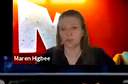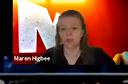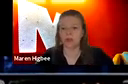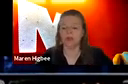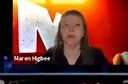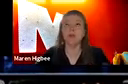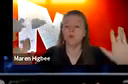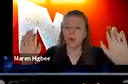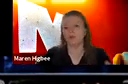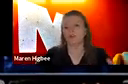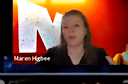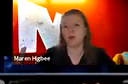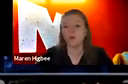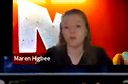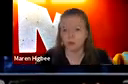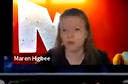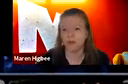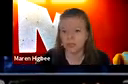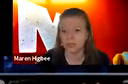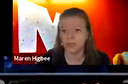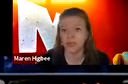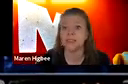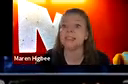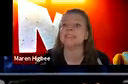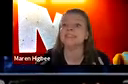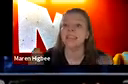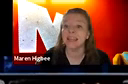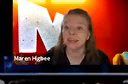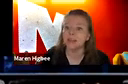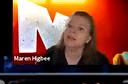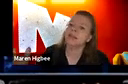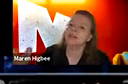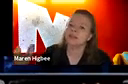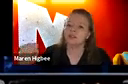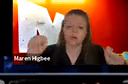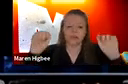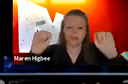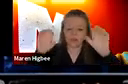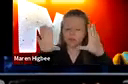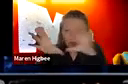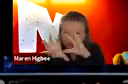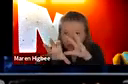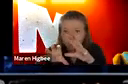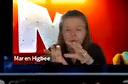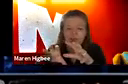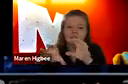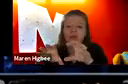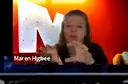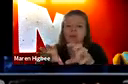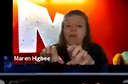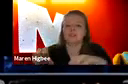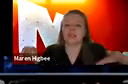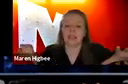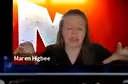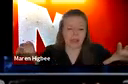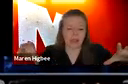technology we need. And the amount of wires coming out from underneath this thing is insane. So there's all these people squished in this